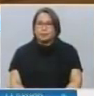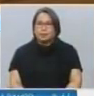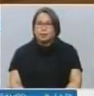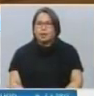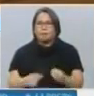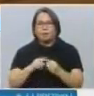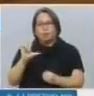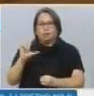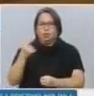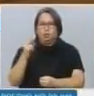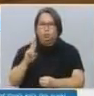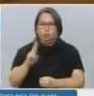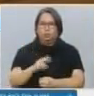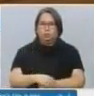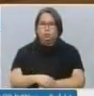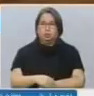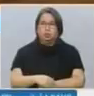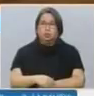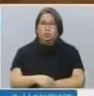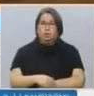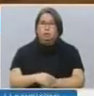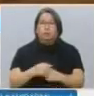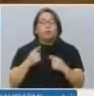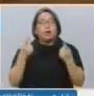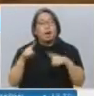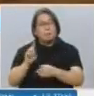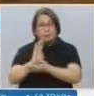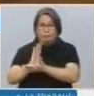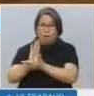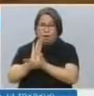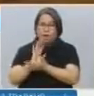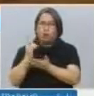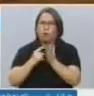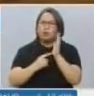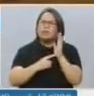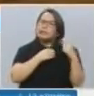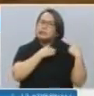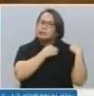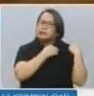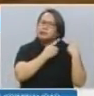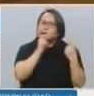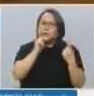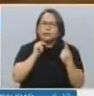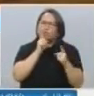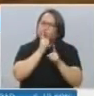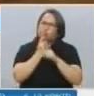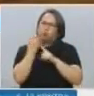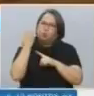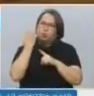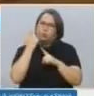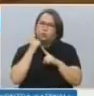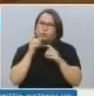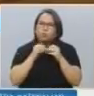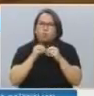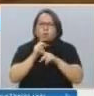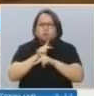local government units. What has happened to Boracay is just an indication of the long overdue need to rationalize in a